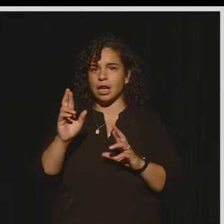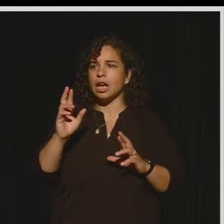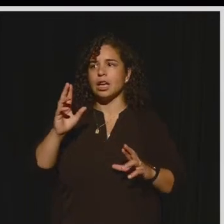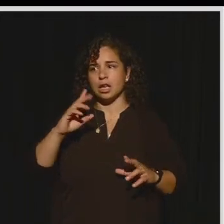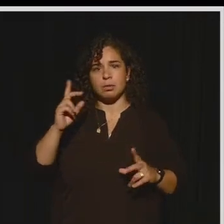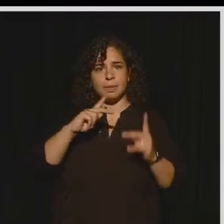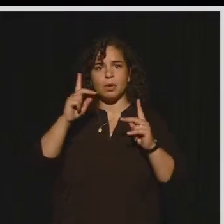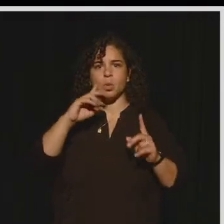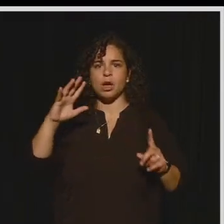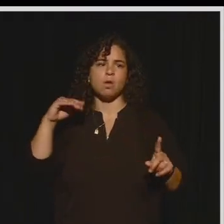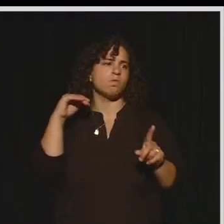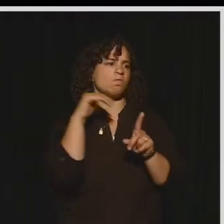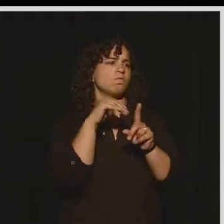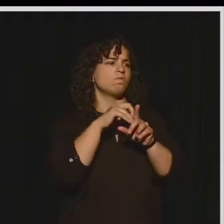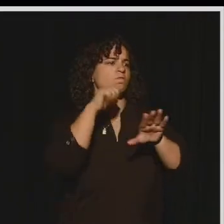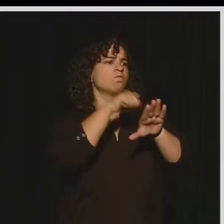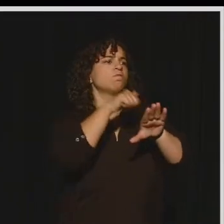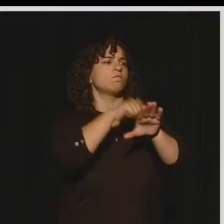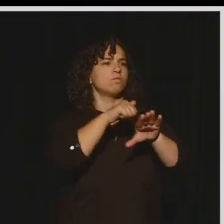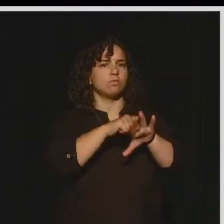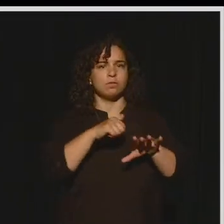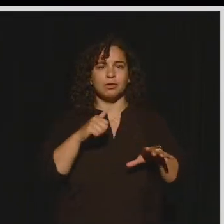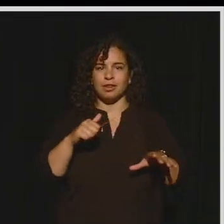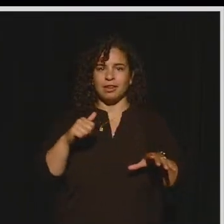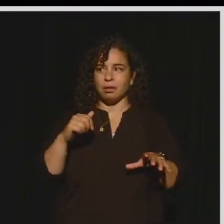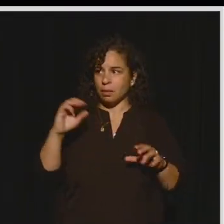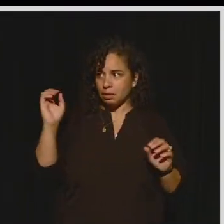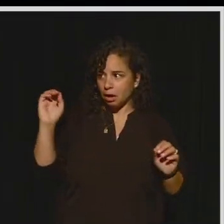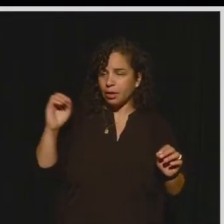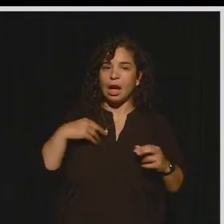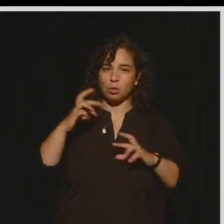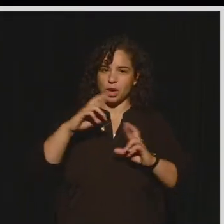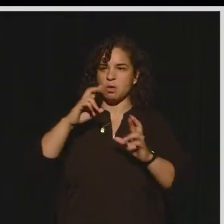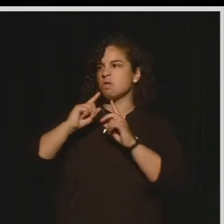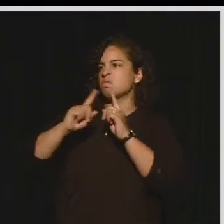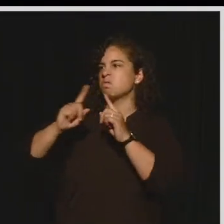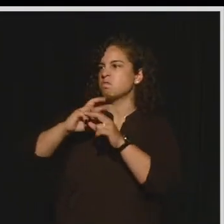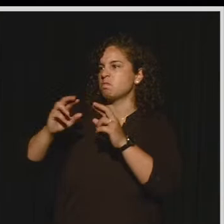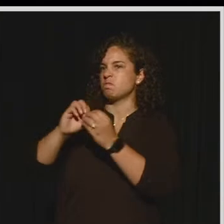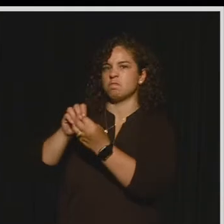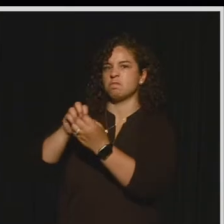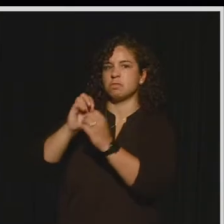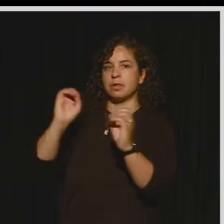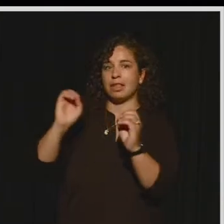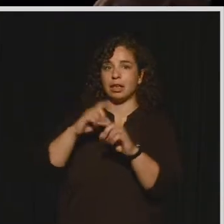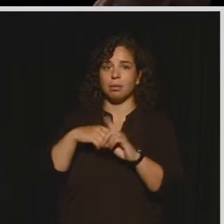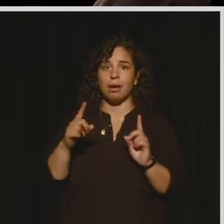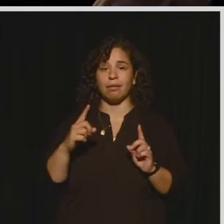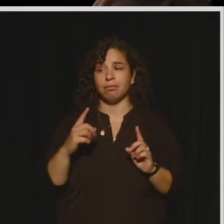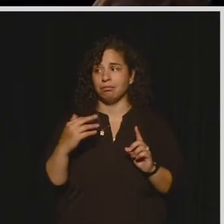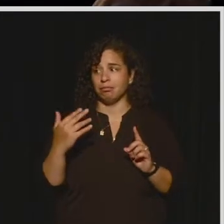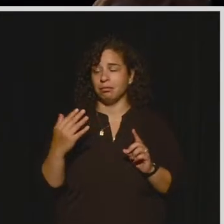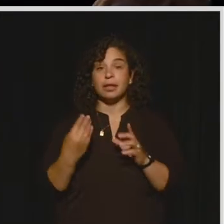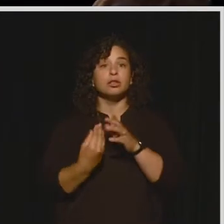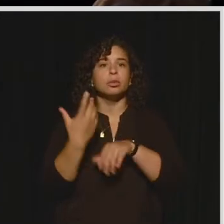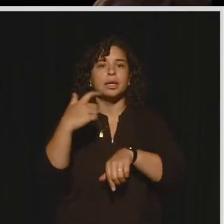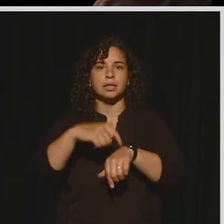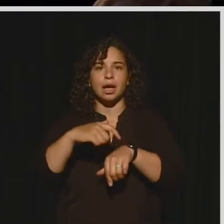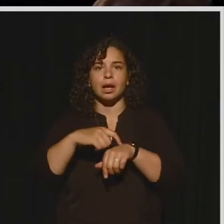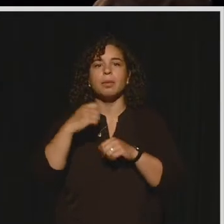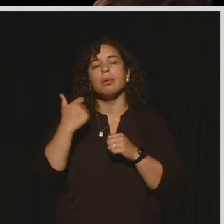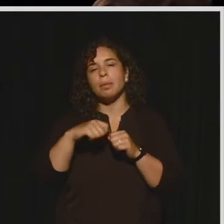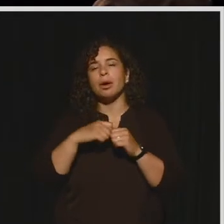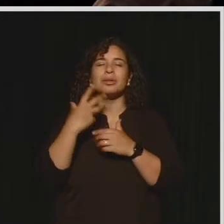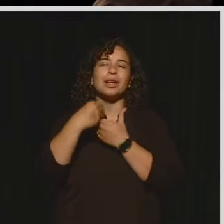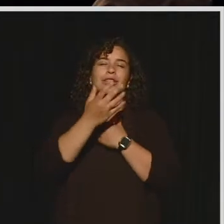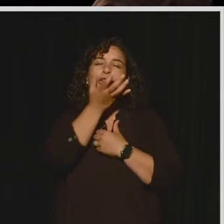arguments. And so spring comes, I'm out mowing the lawn, I'm pushing my mower, and I see the old guy from the corner house, and he's making a beeline for me, and I